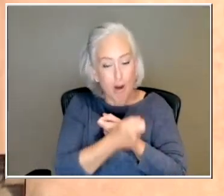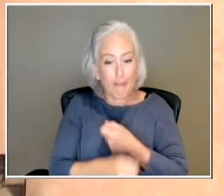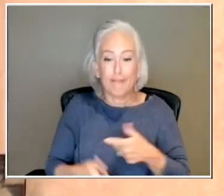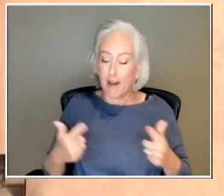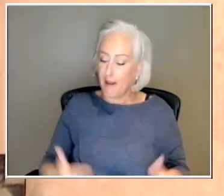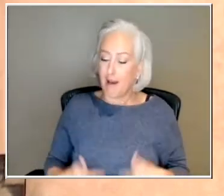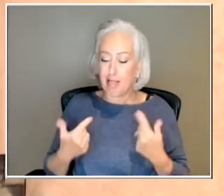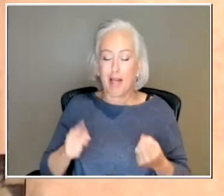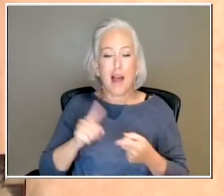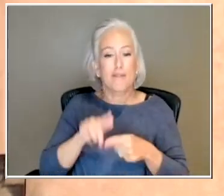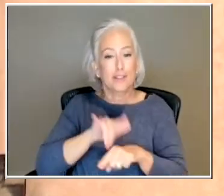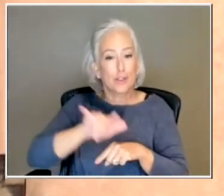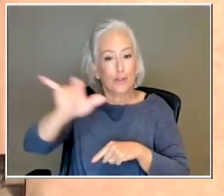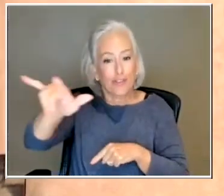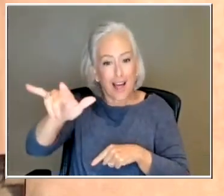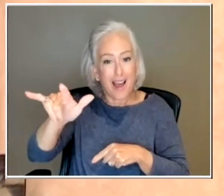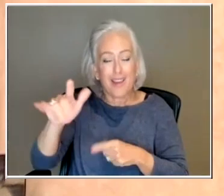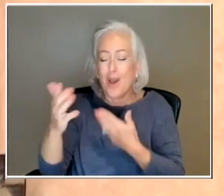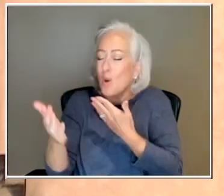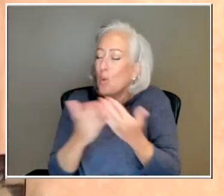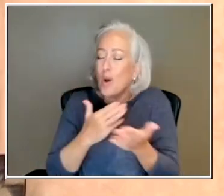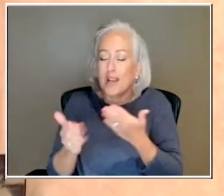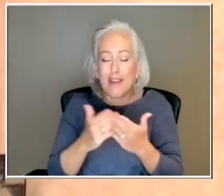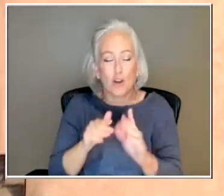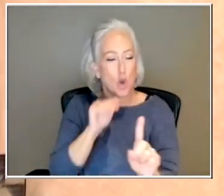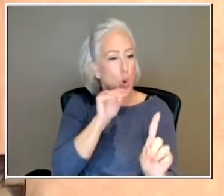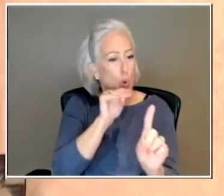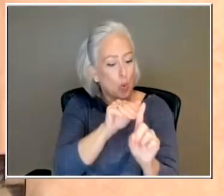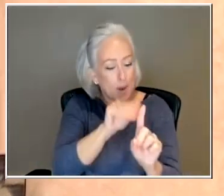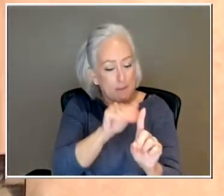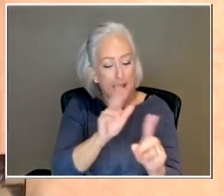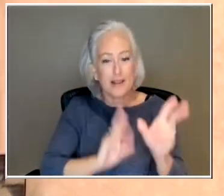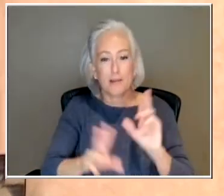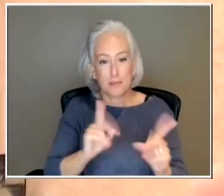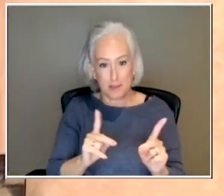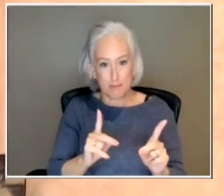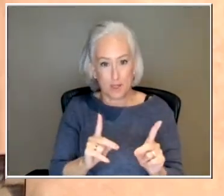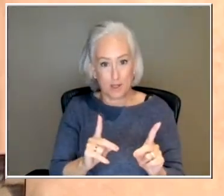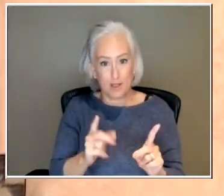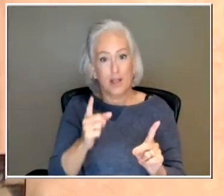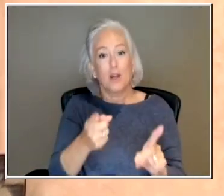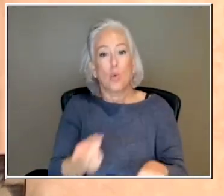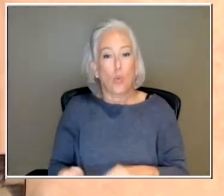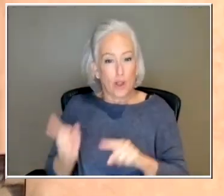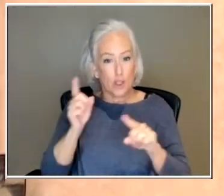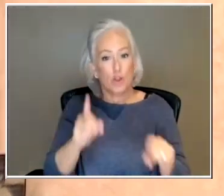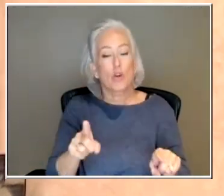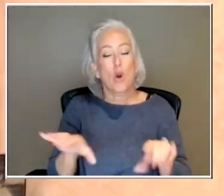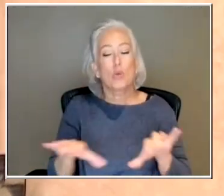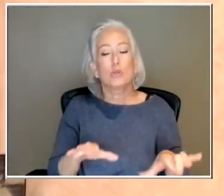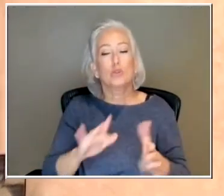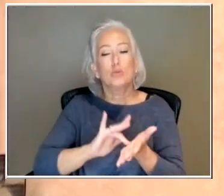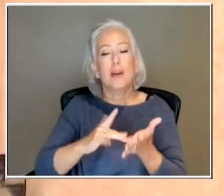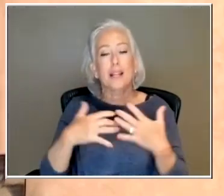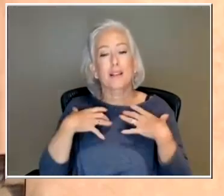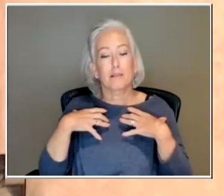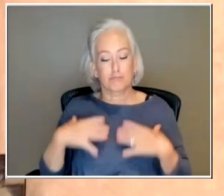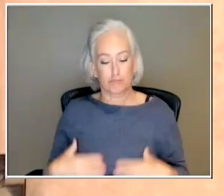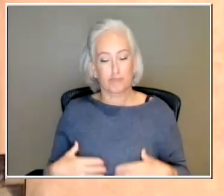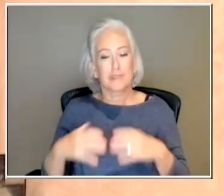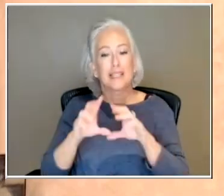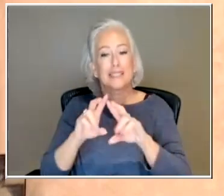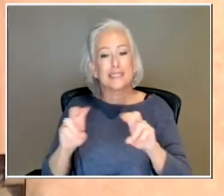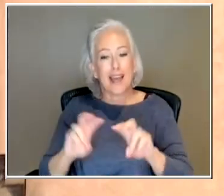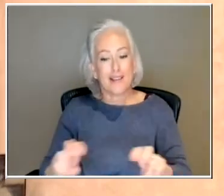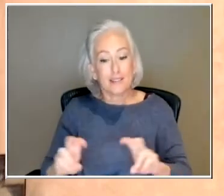just remind people when they go get their medical tests, they want to be healthy, just get a PSA check. It's not expensive